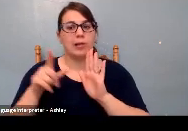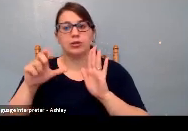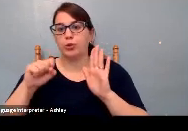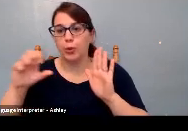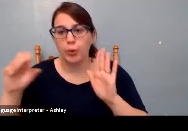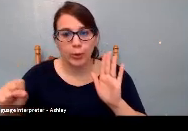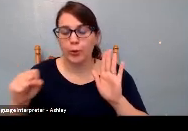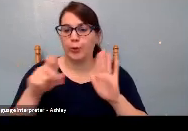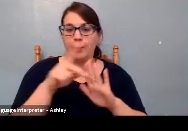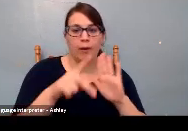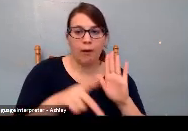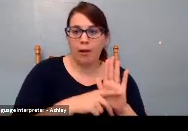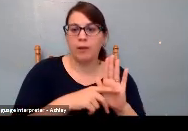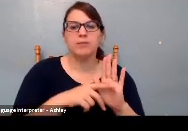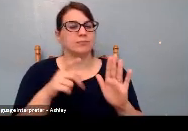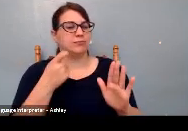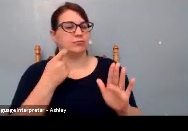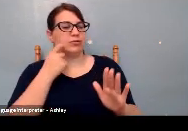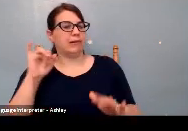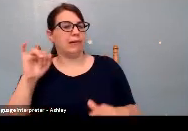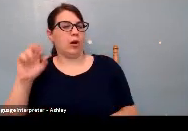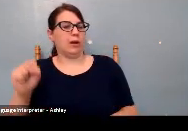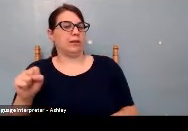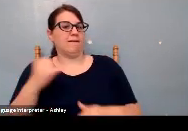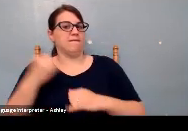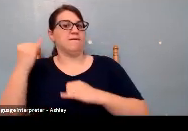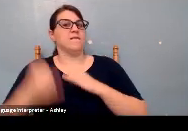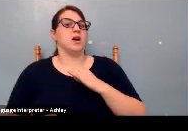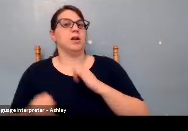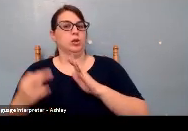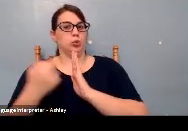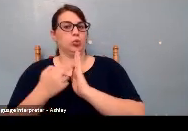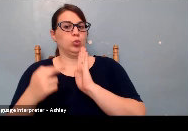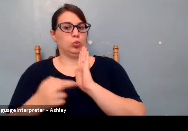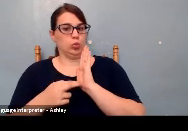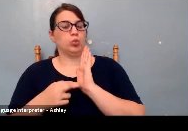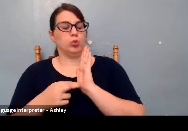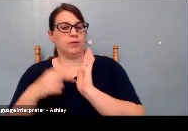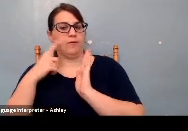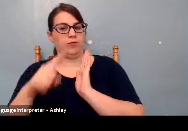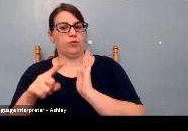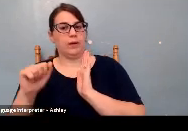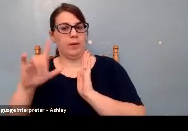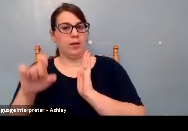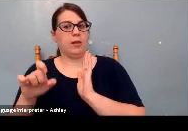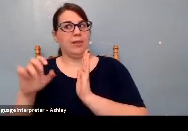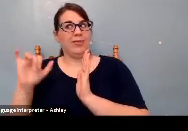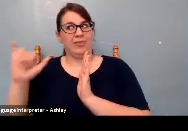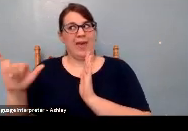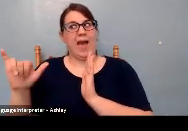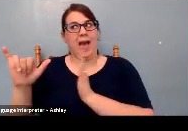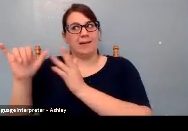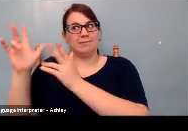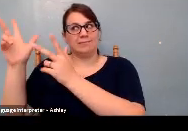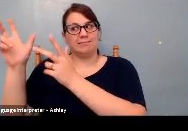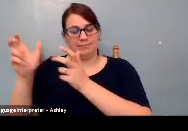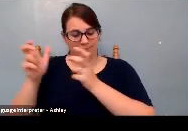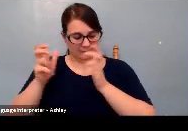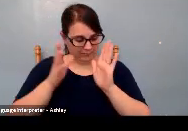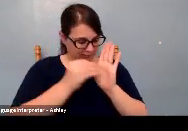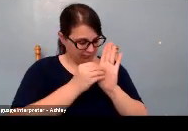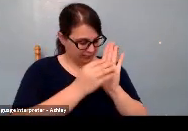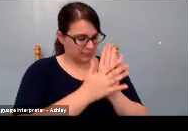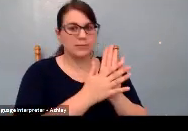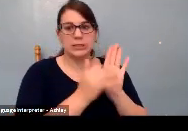has finalized their regulations for ABLE accounts. So we will be including the newsletter updates about that in